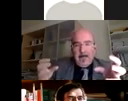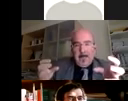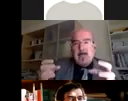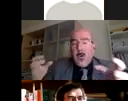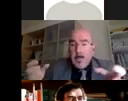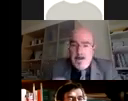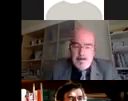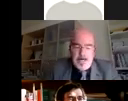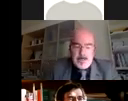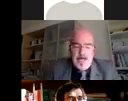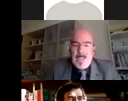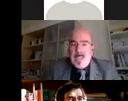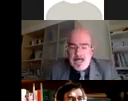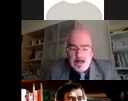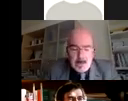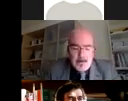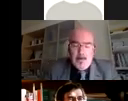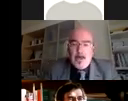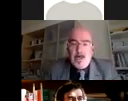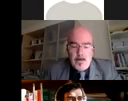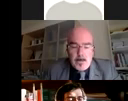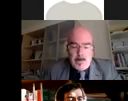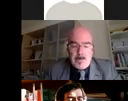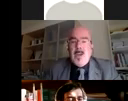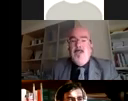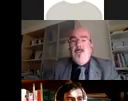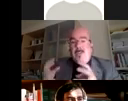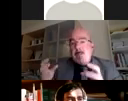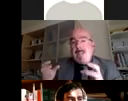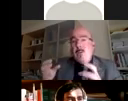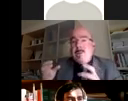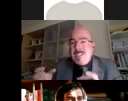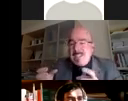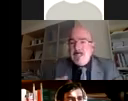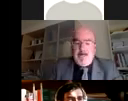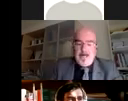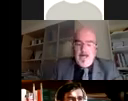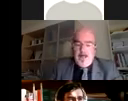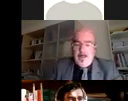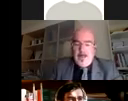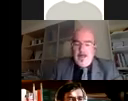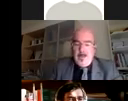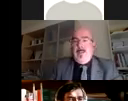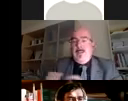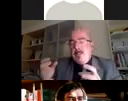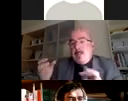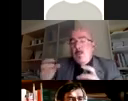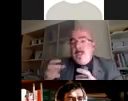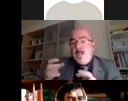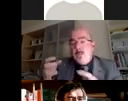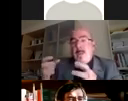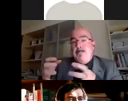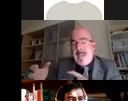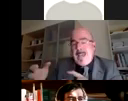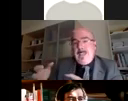with its scope of application is a useful model, of course, for criminal law schemes. So